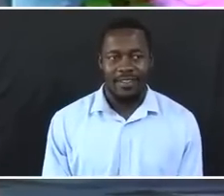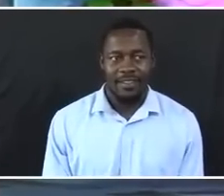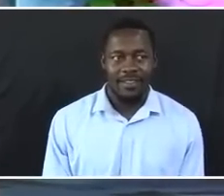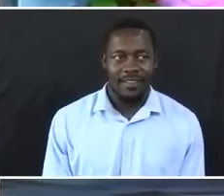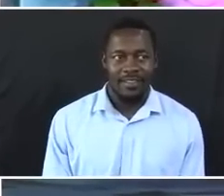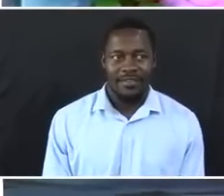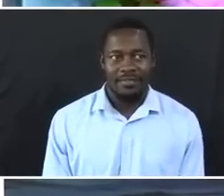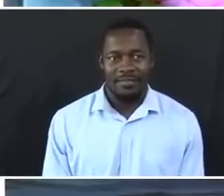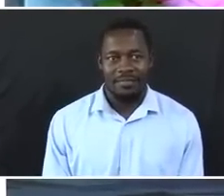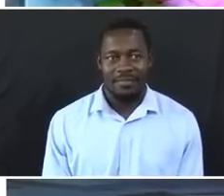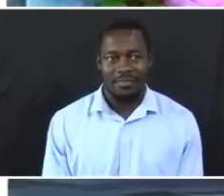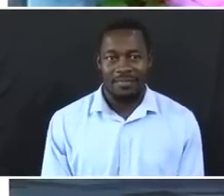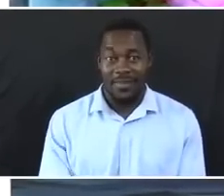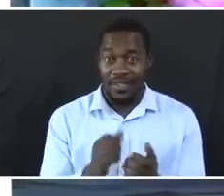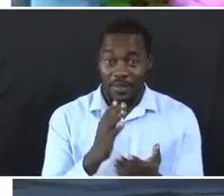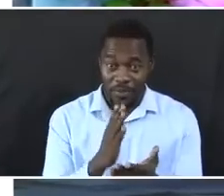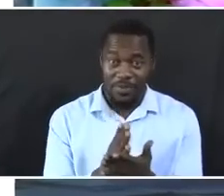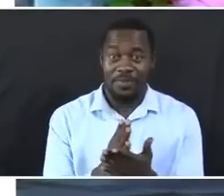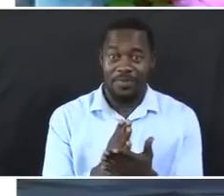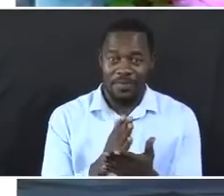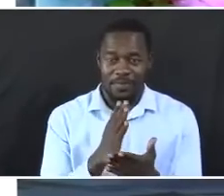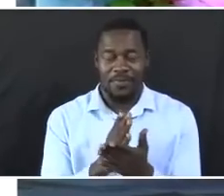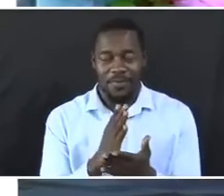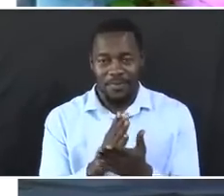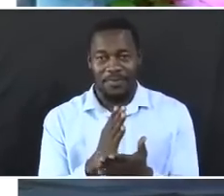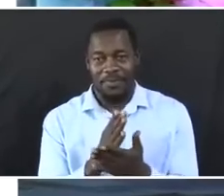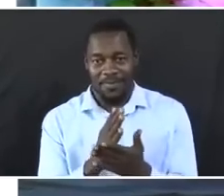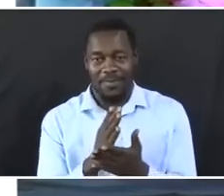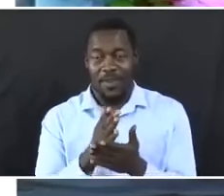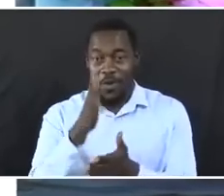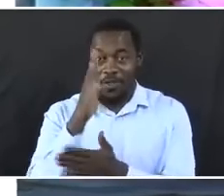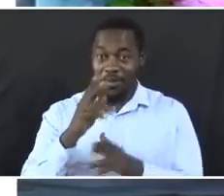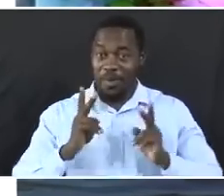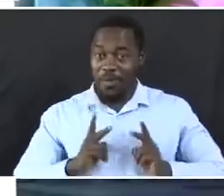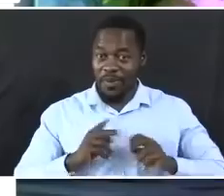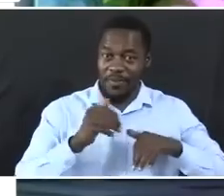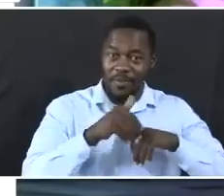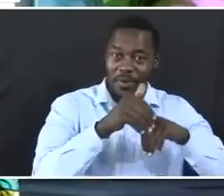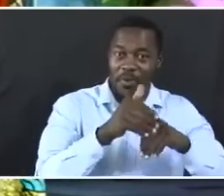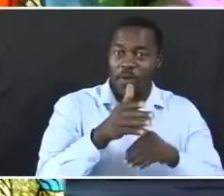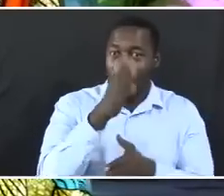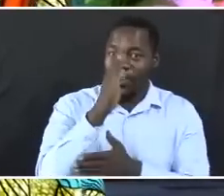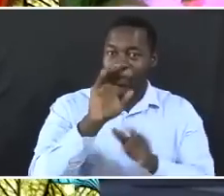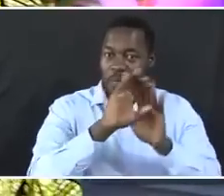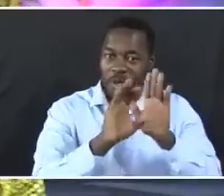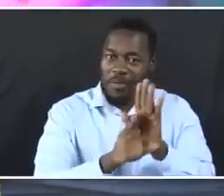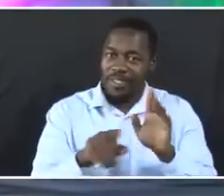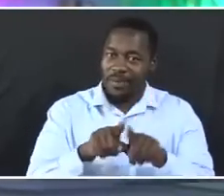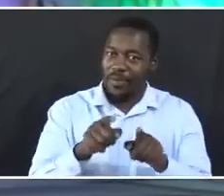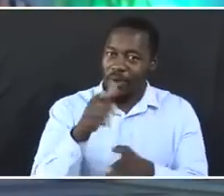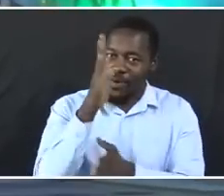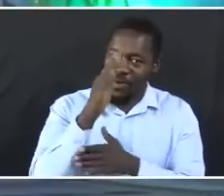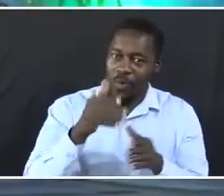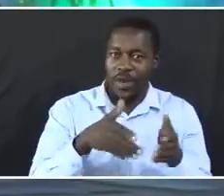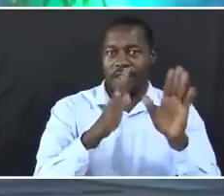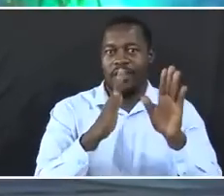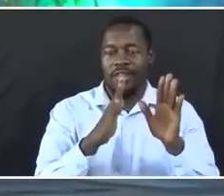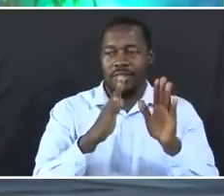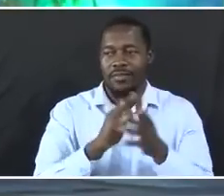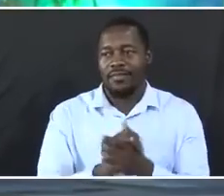That's a commercial break? I just continue. Okay. It's okay.